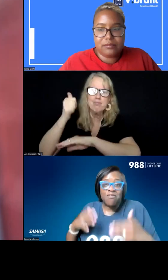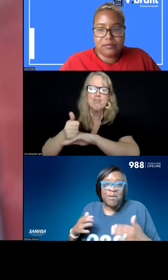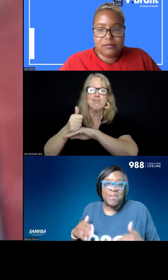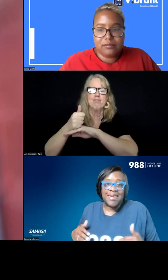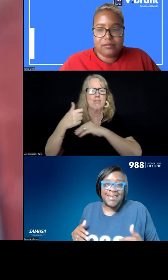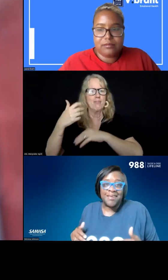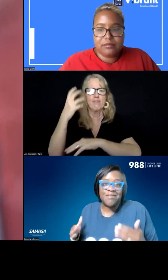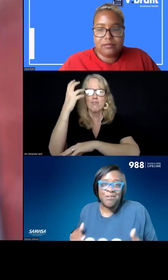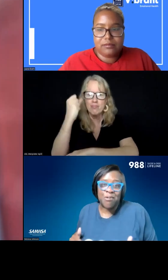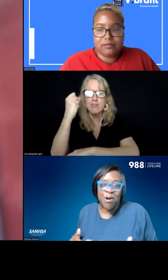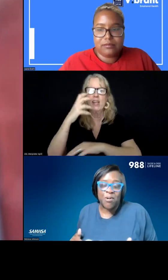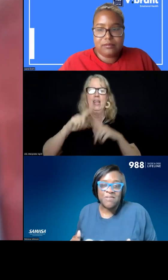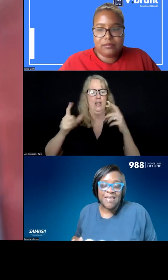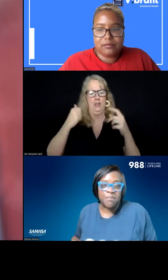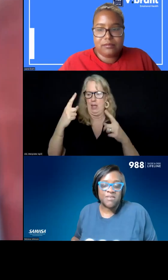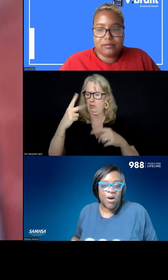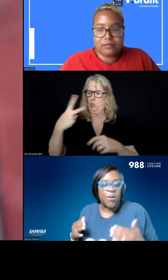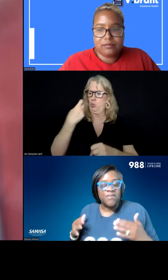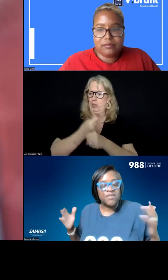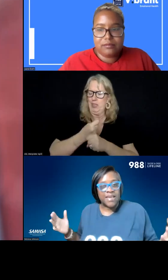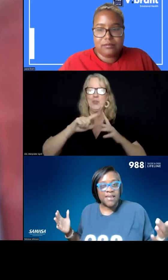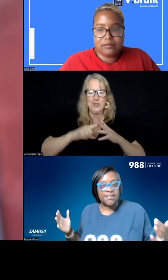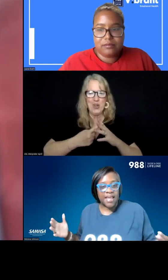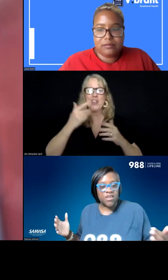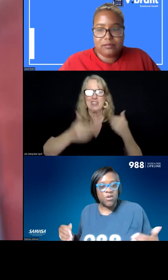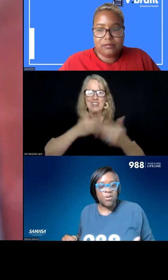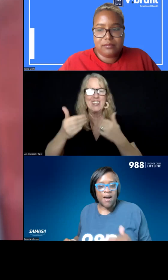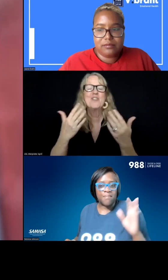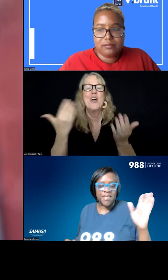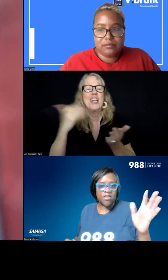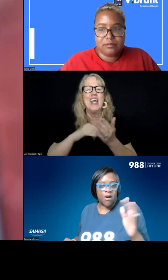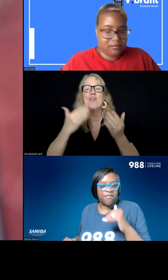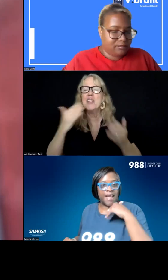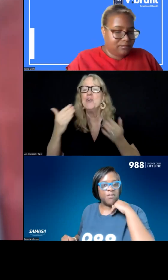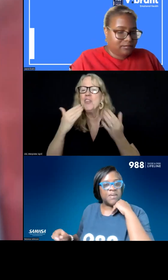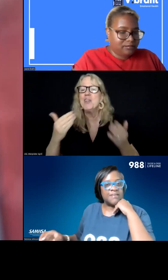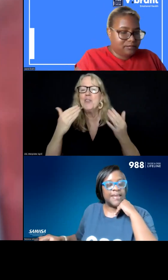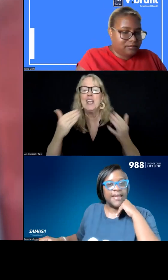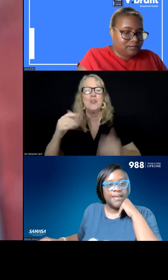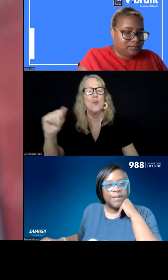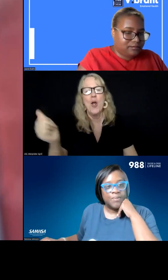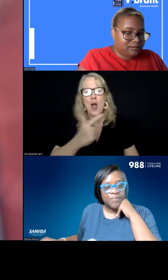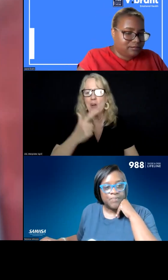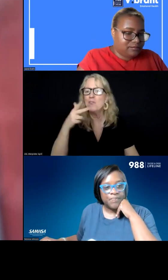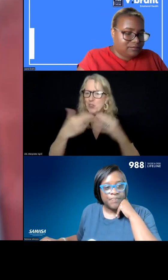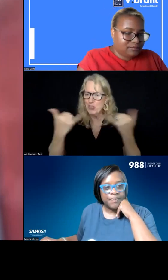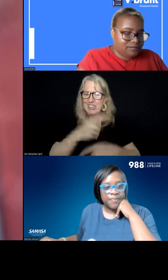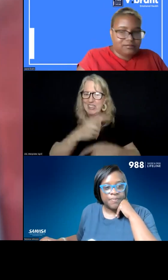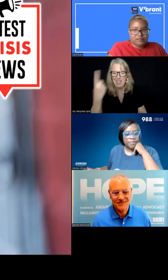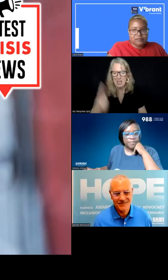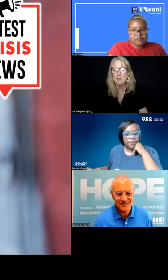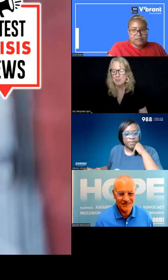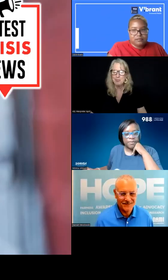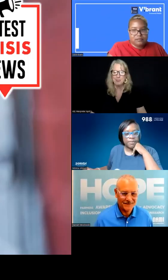at our very beginning 2-year-old steps. So just again, thank you. Thank you all for having me today.